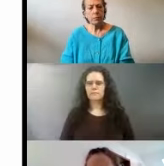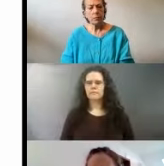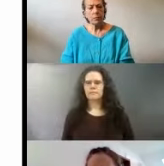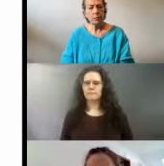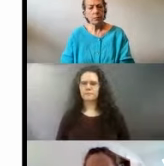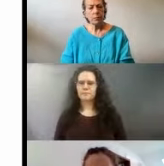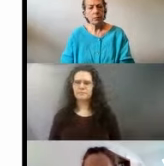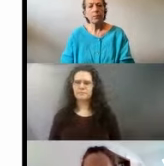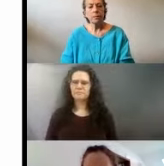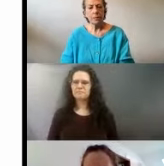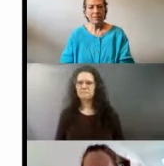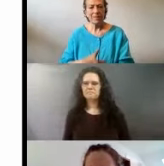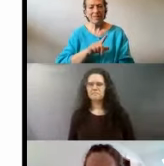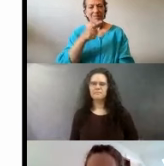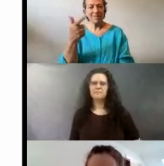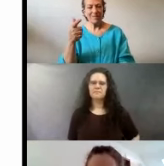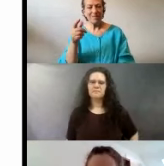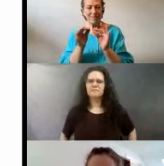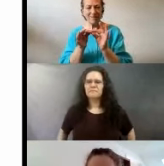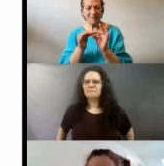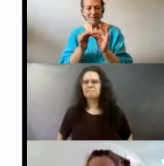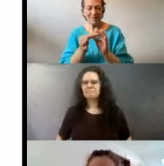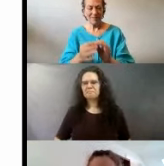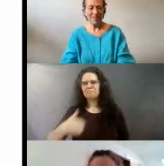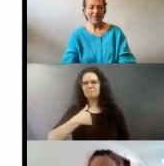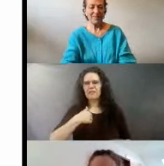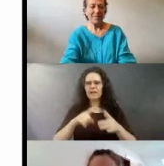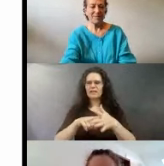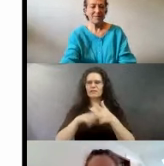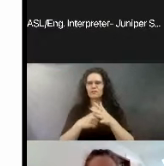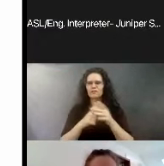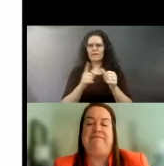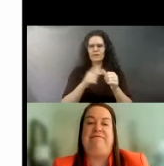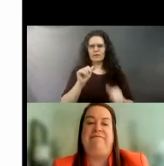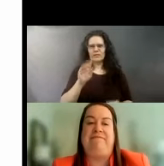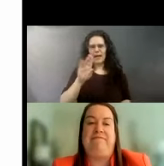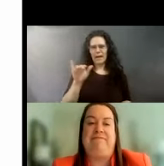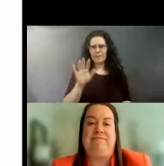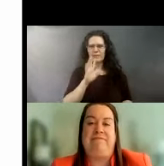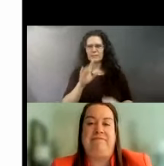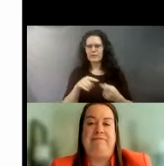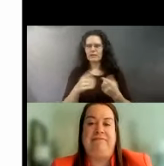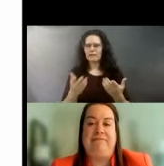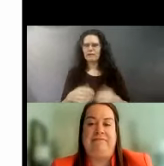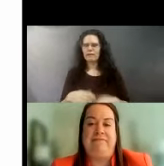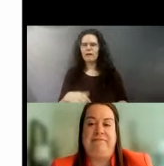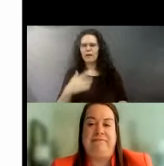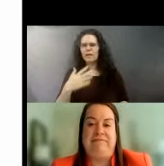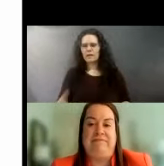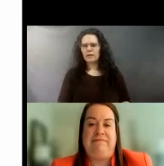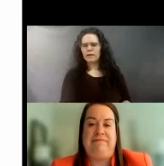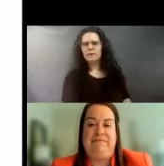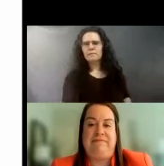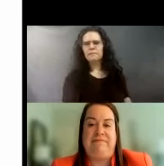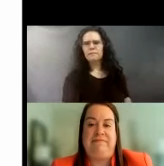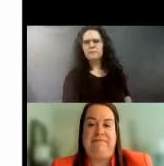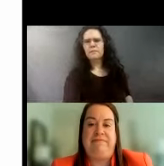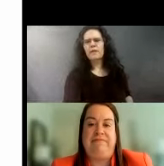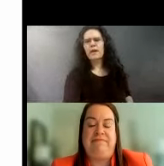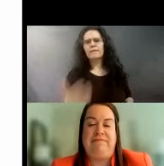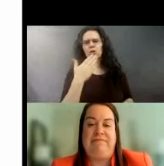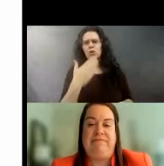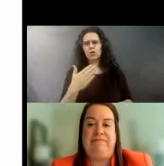I can go first. So I think there's a good article from the National Center as